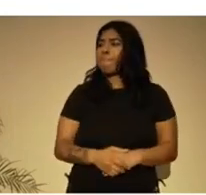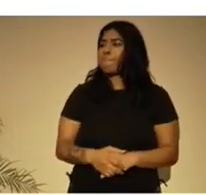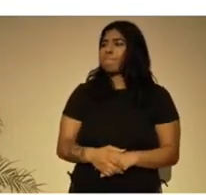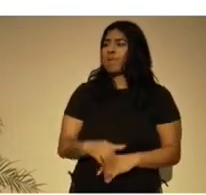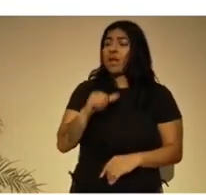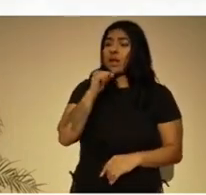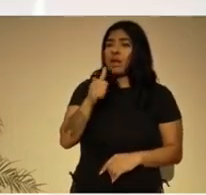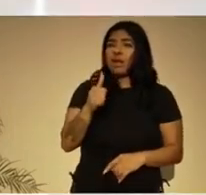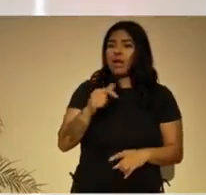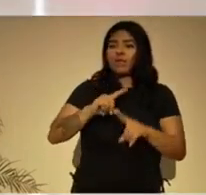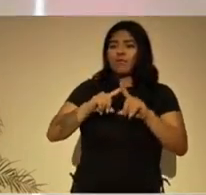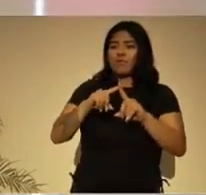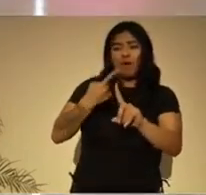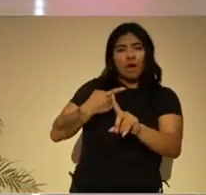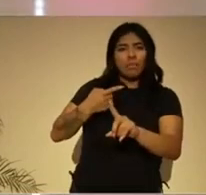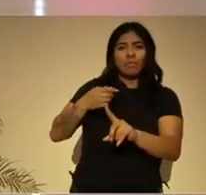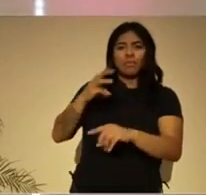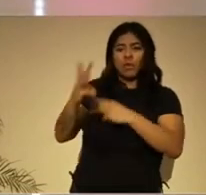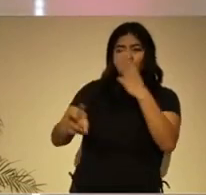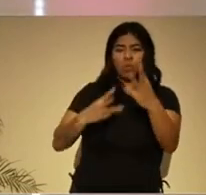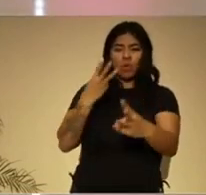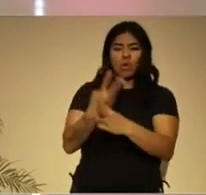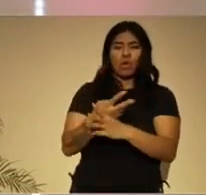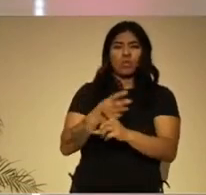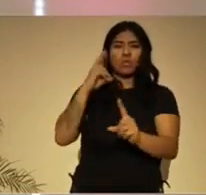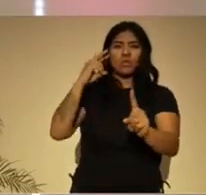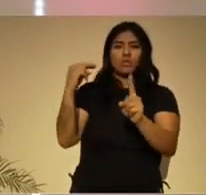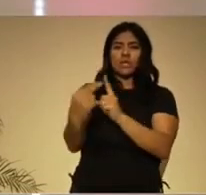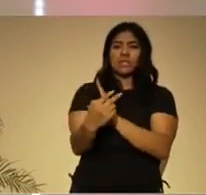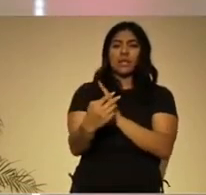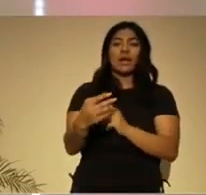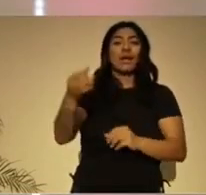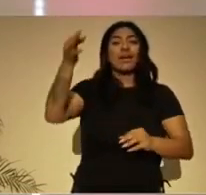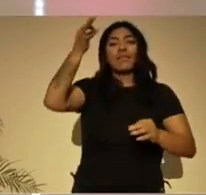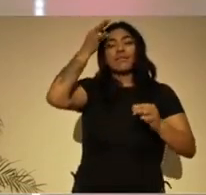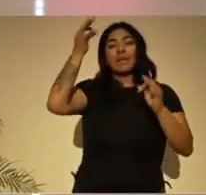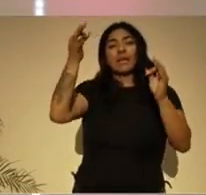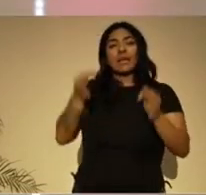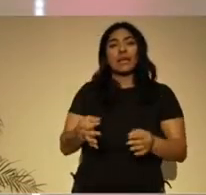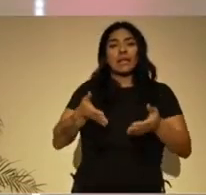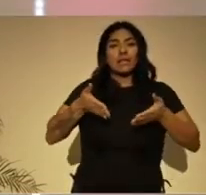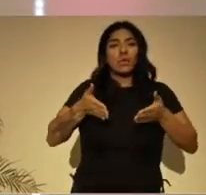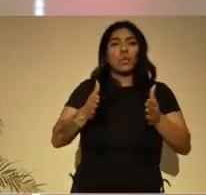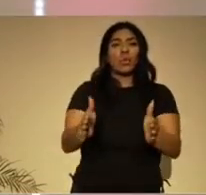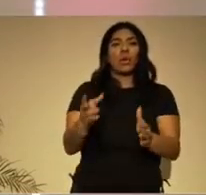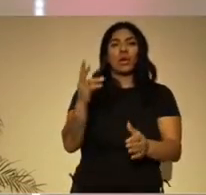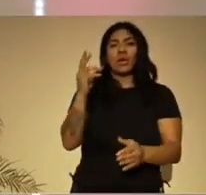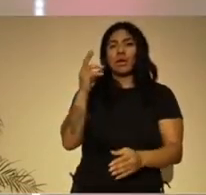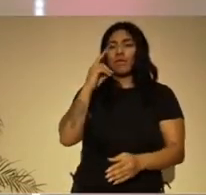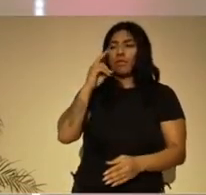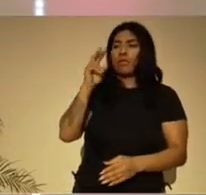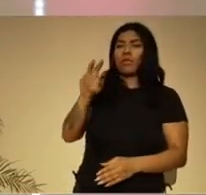Not from the world's perspective. Faith is a way of looking at the world from God's perspective. Imagine if you